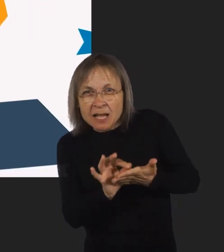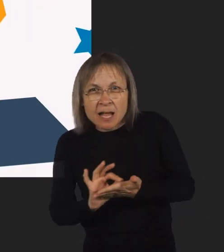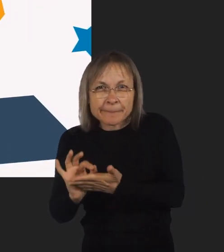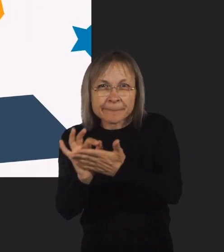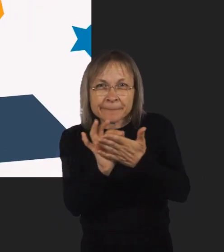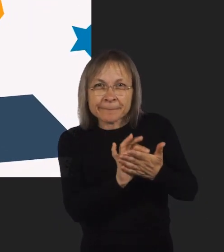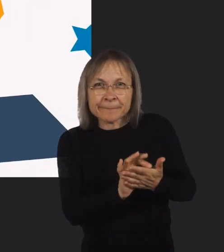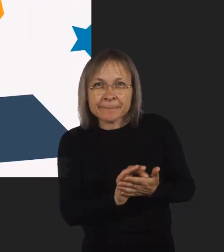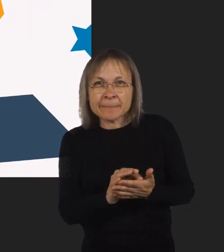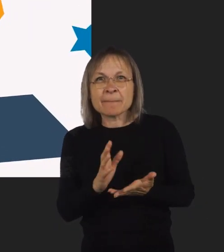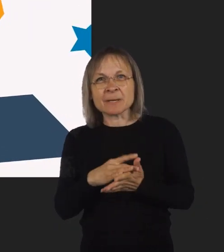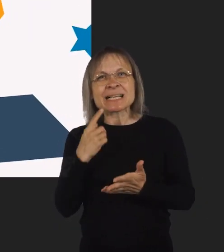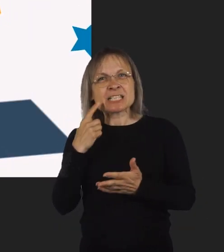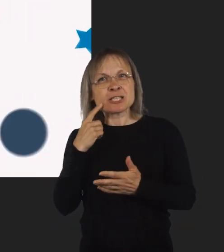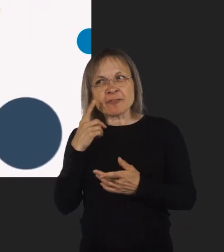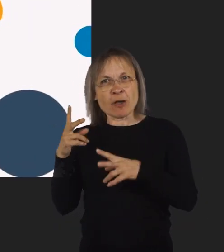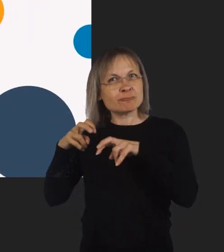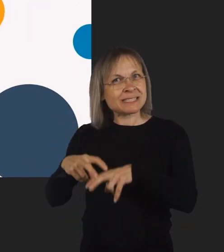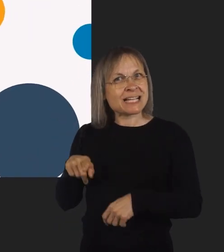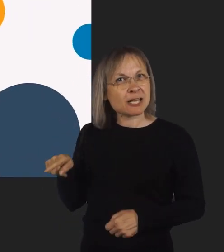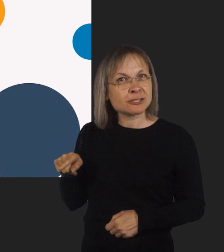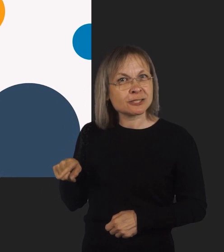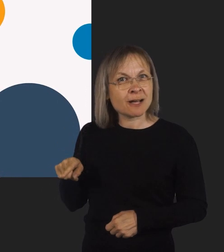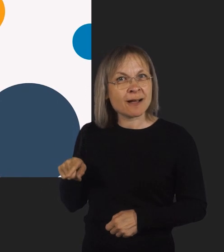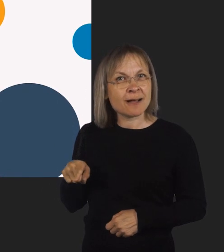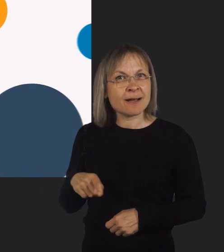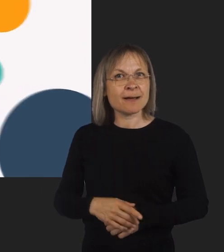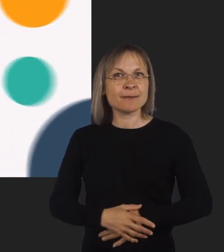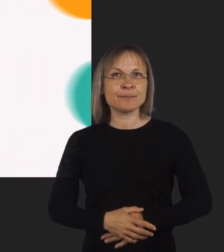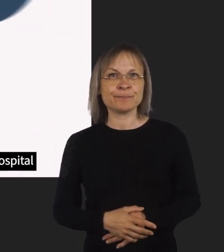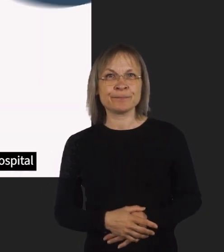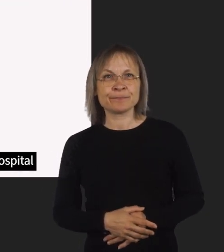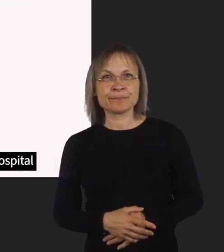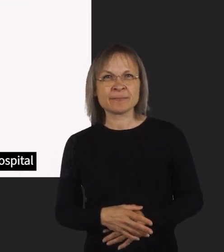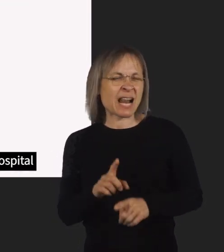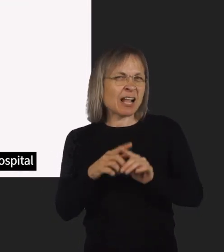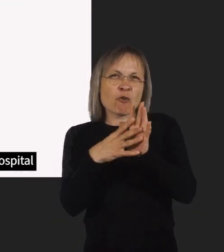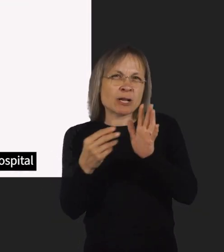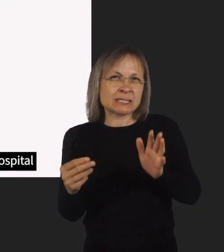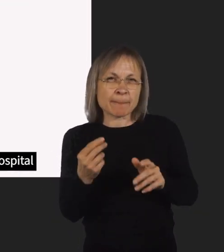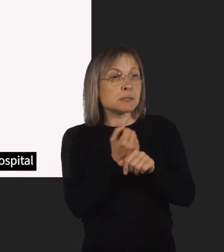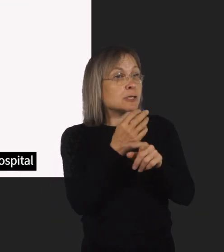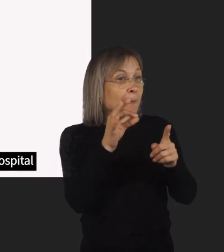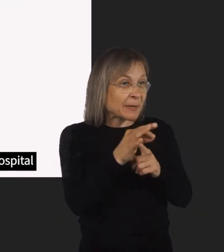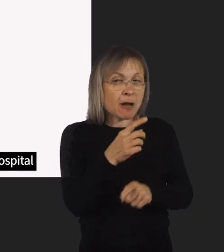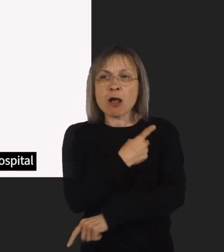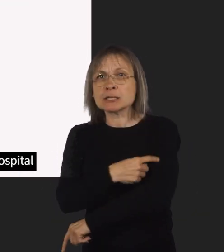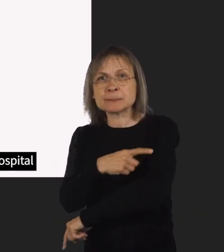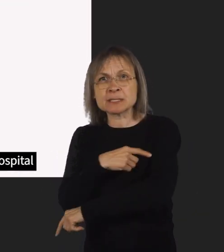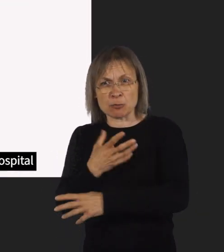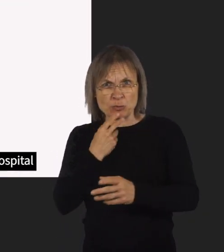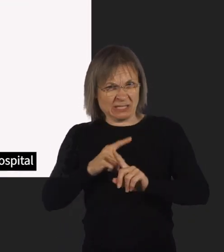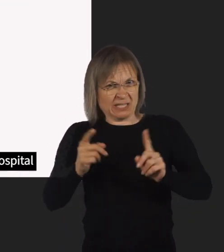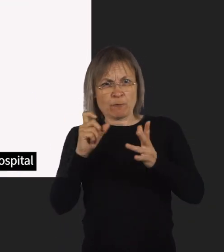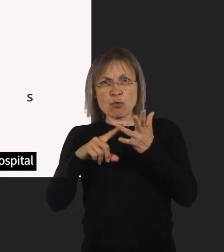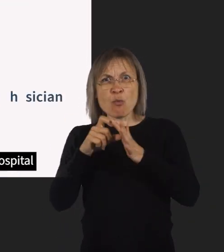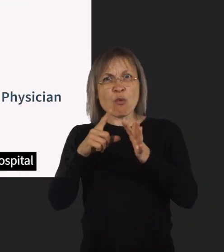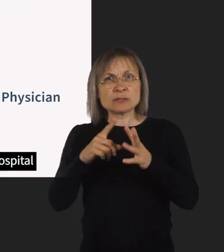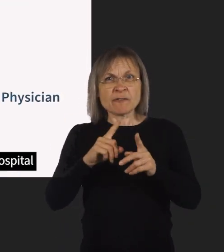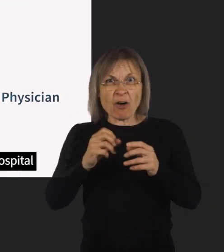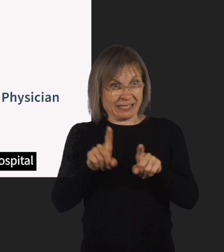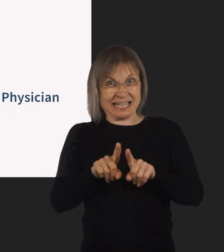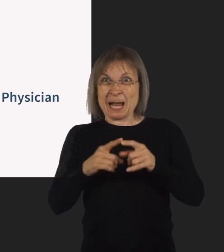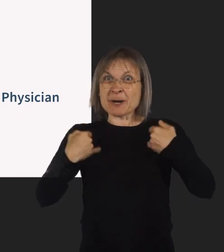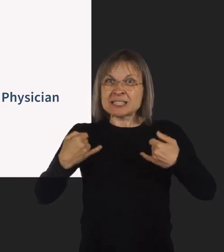the data to make things easier for researchers. For example, standardising the different codes GPs